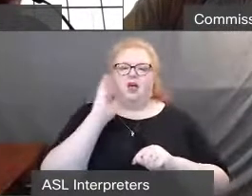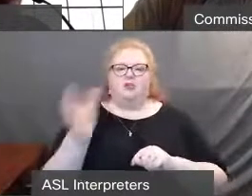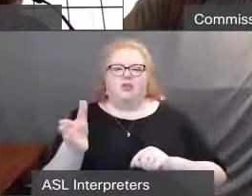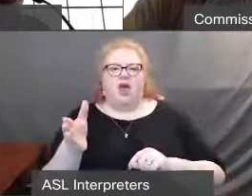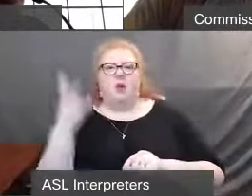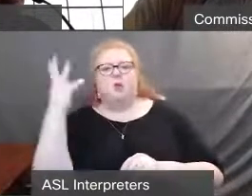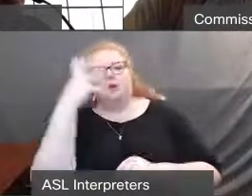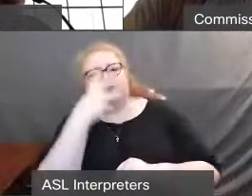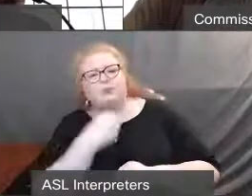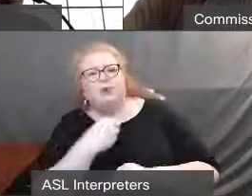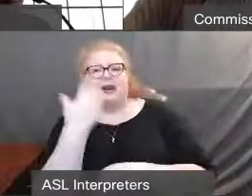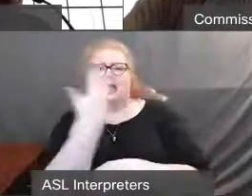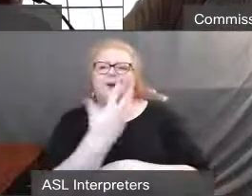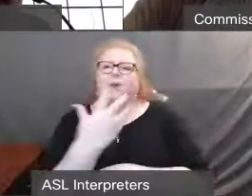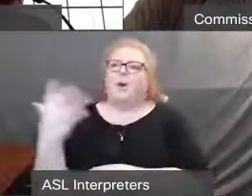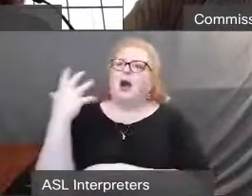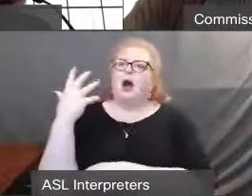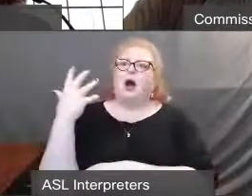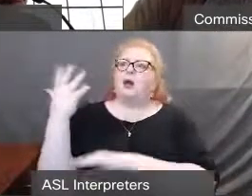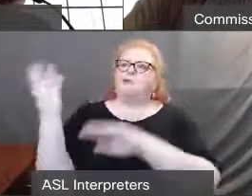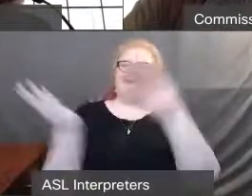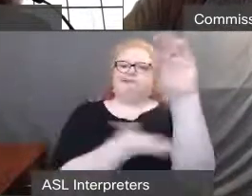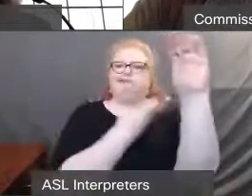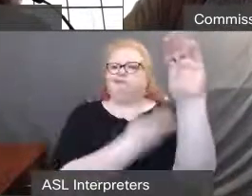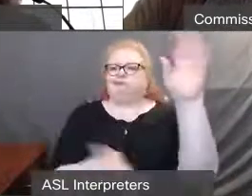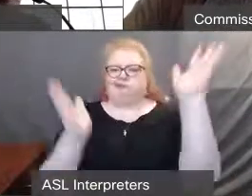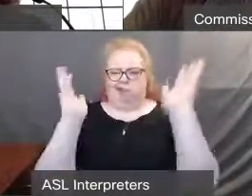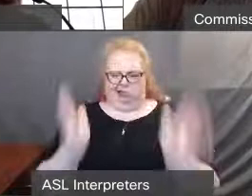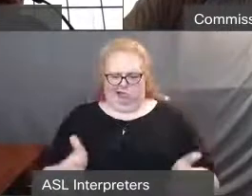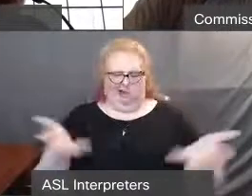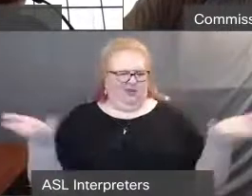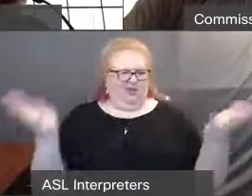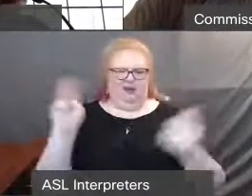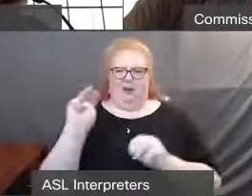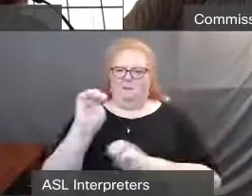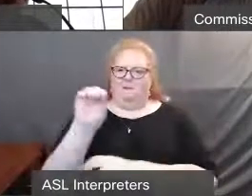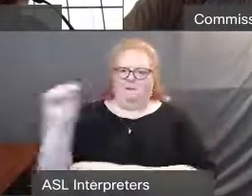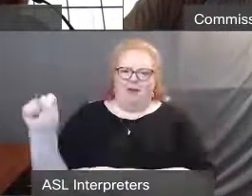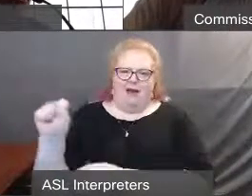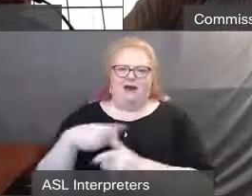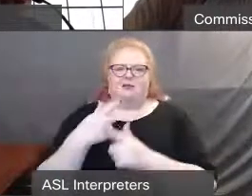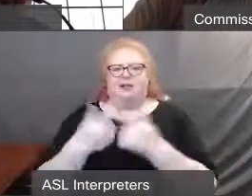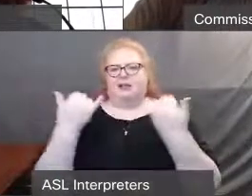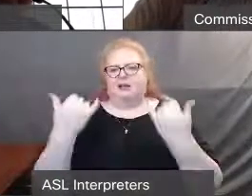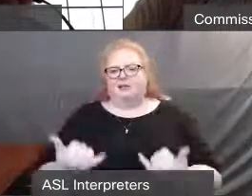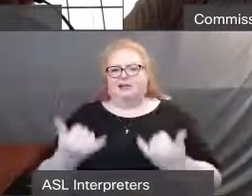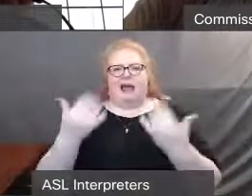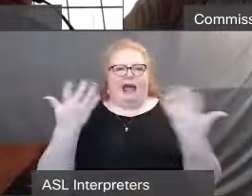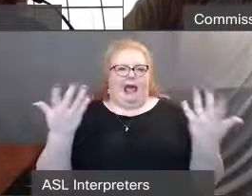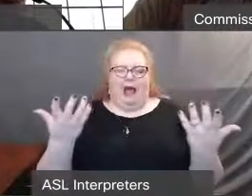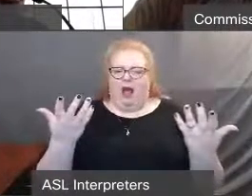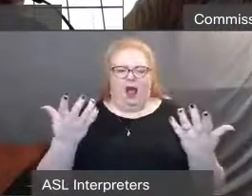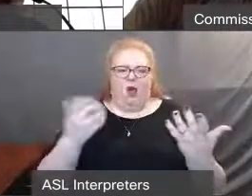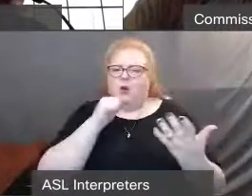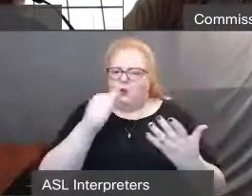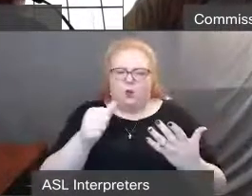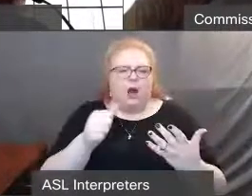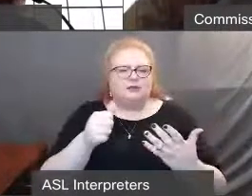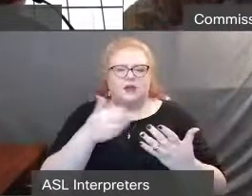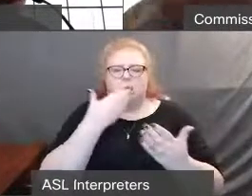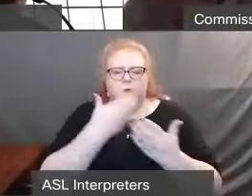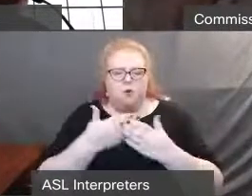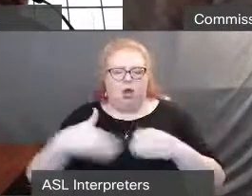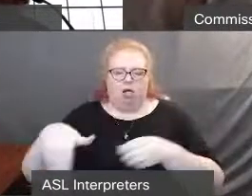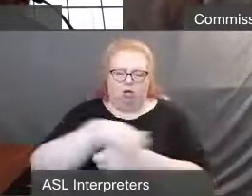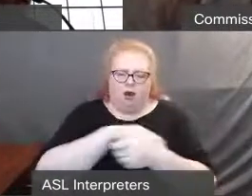wooded lot and leave it a mess, eroding, not poor cover, and it would sit there for